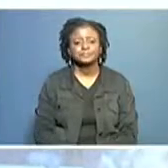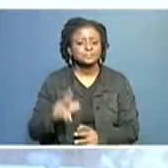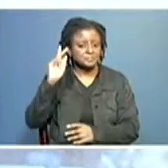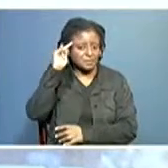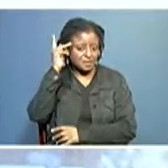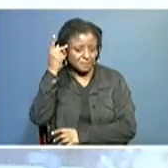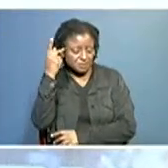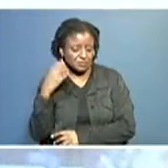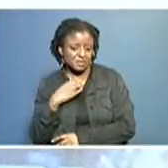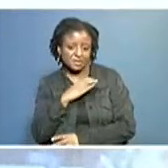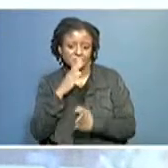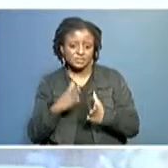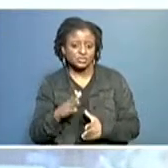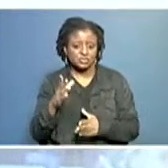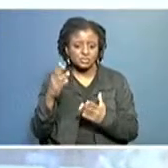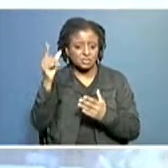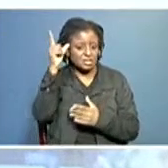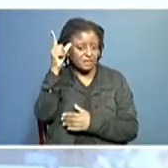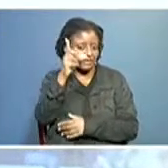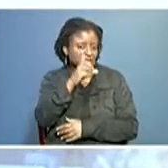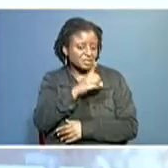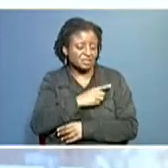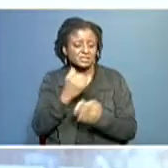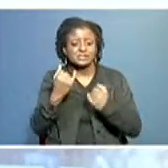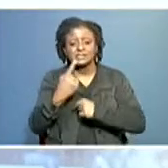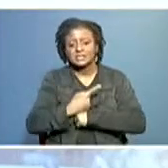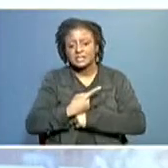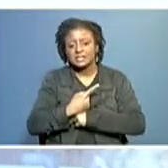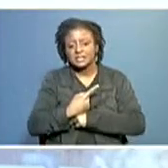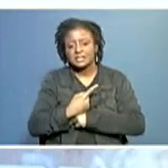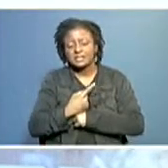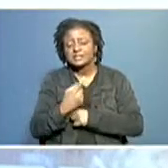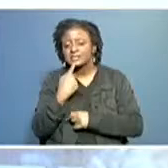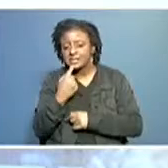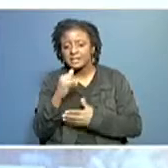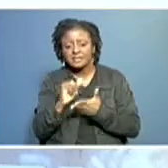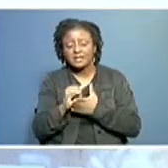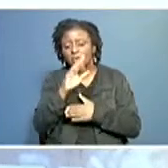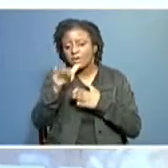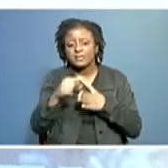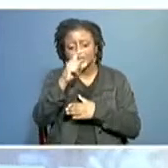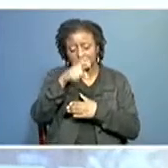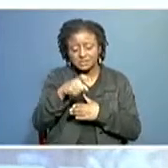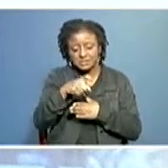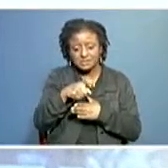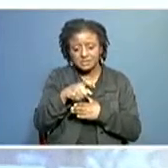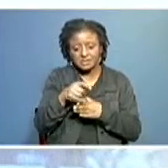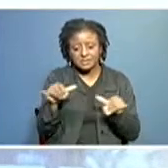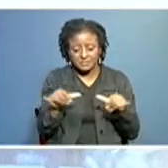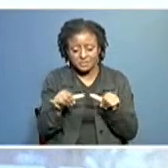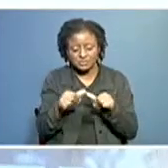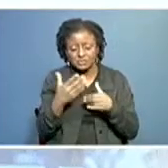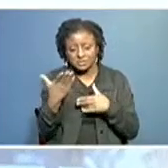Parliamentary Commissioner Lavardo Donkinson today assuring that all the necessary measures are in place for the January 27th local government